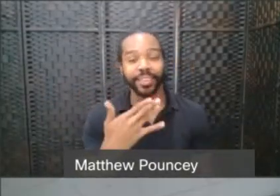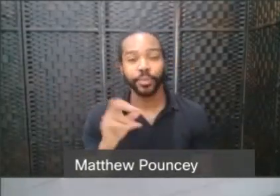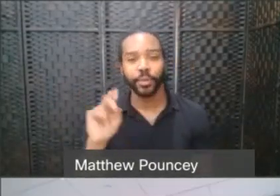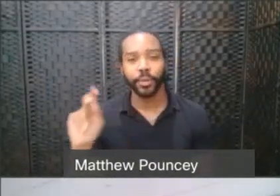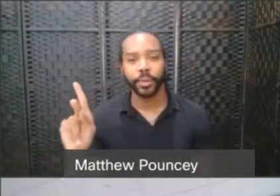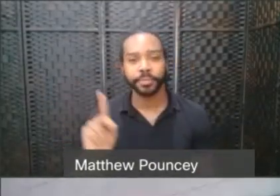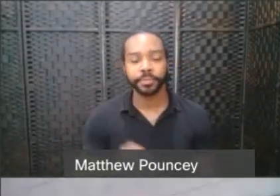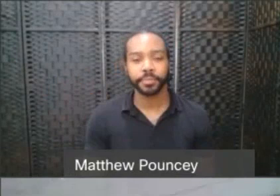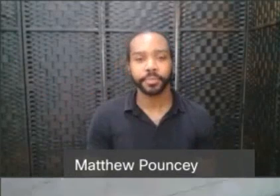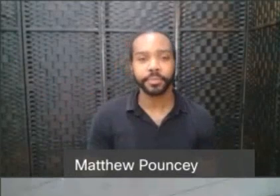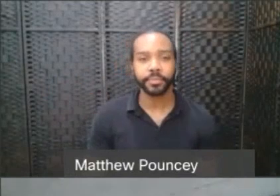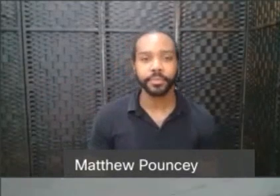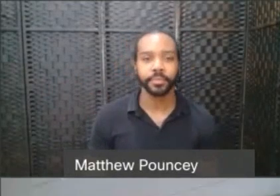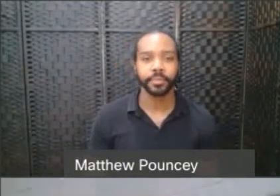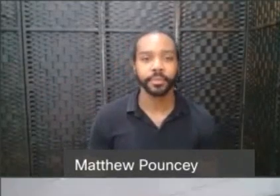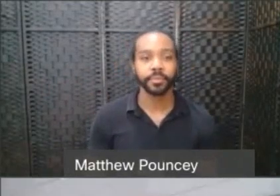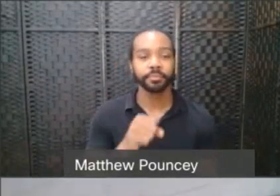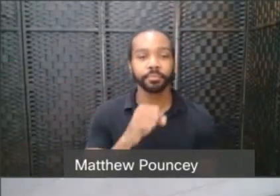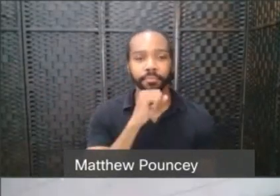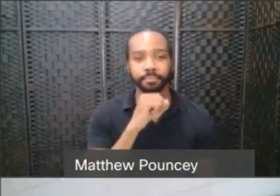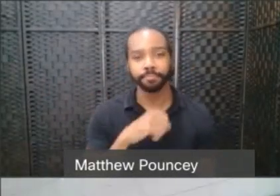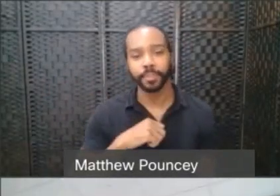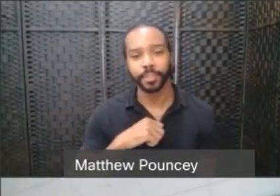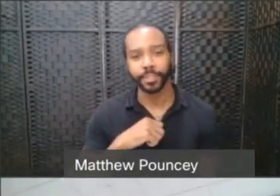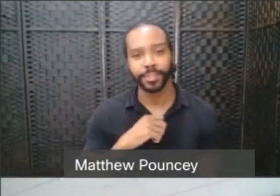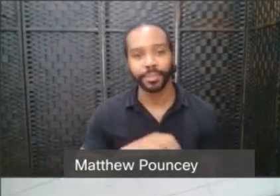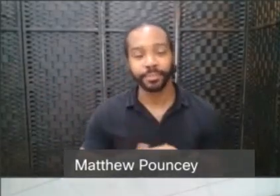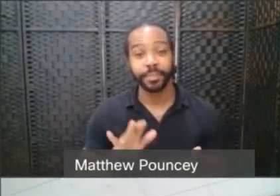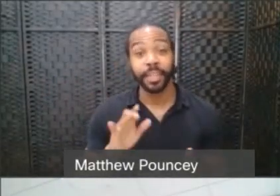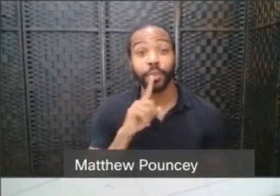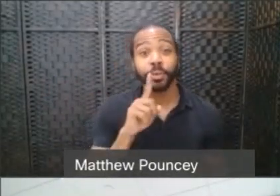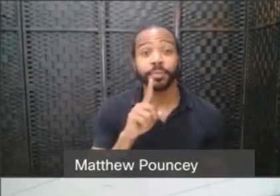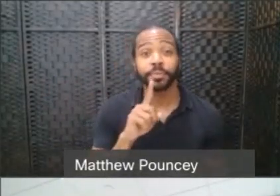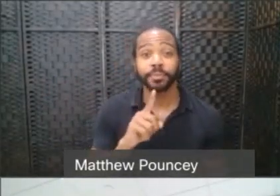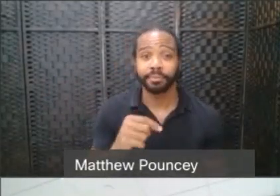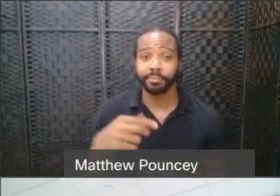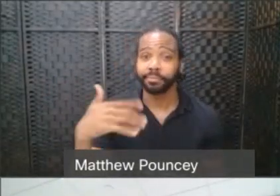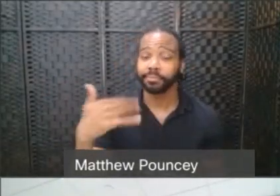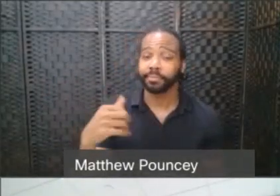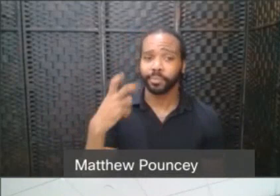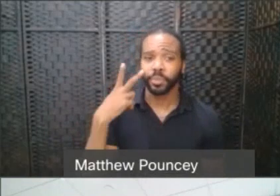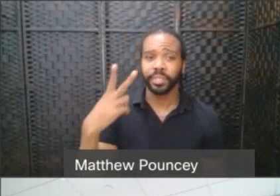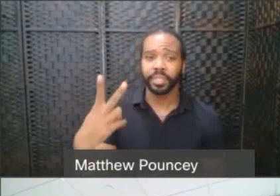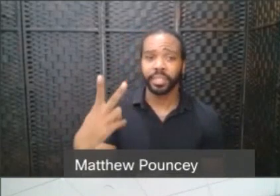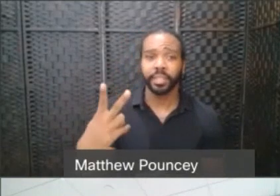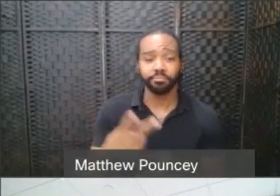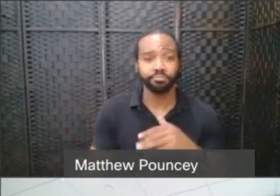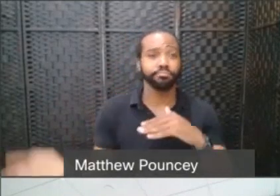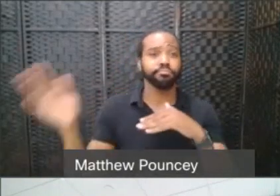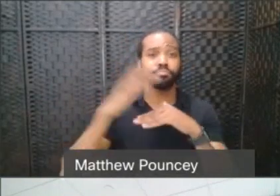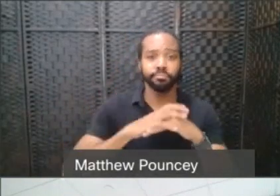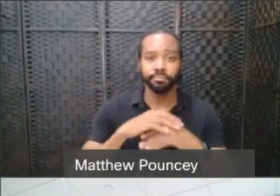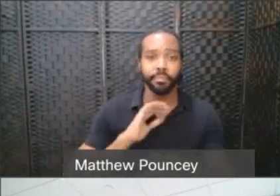So, excuse me. We've actually seen a pretty big uptick in our number of staff that have